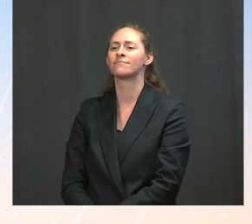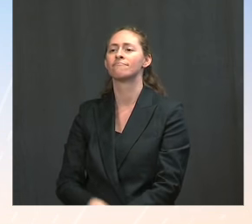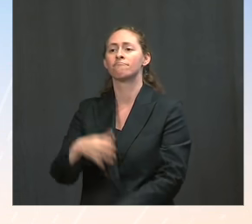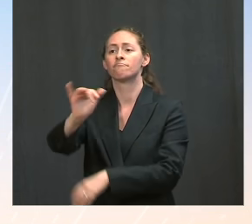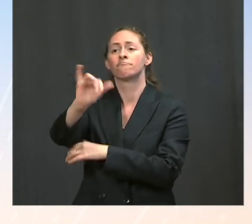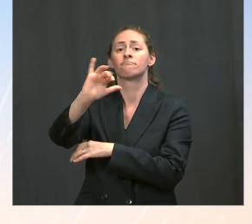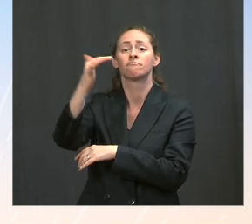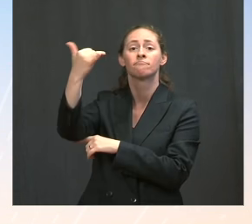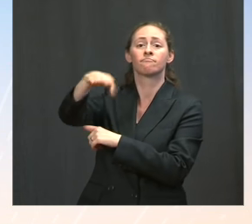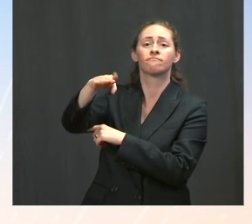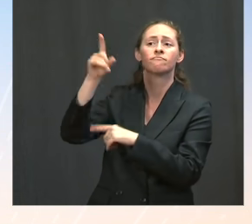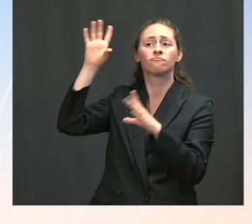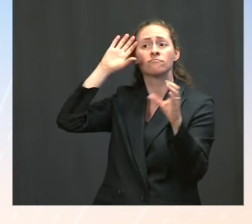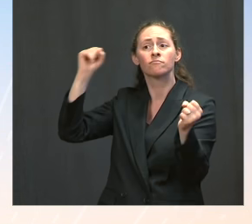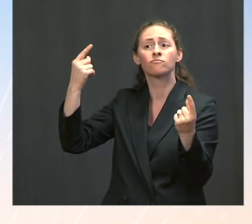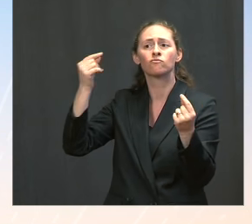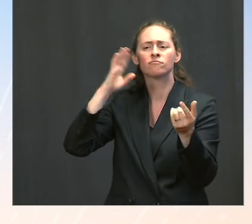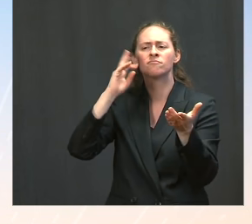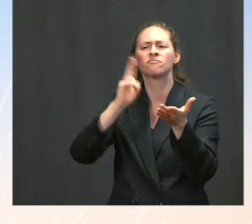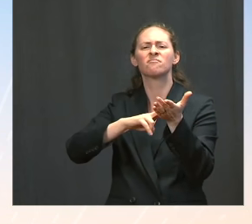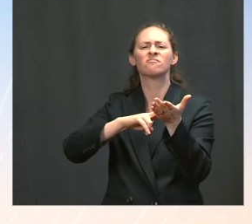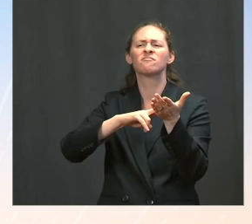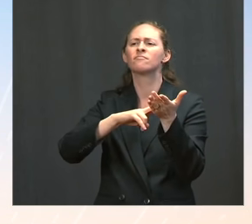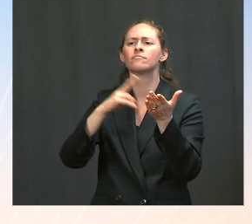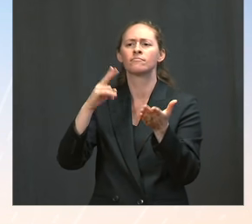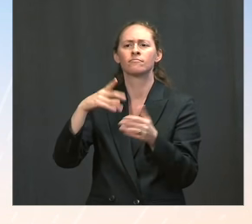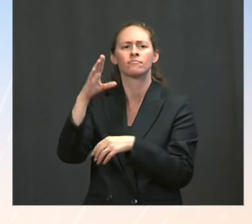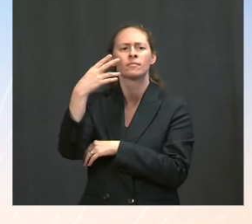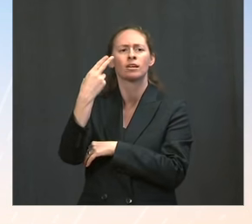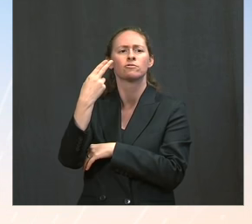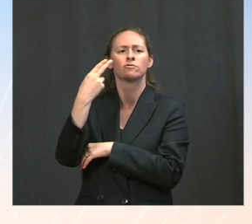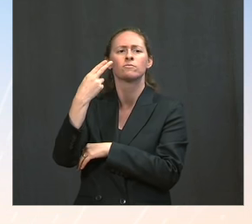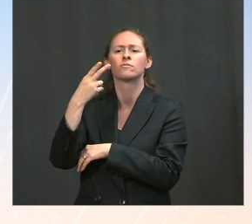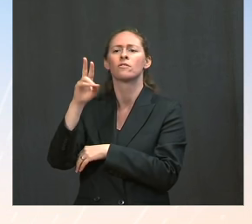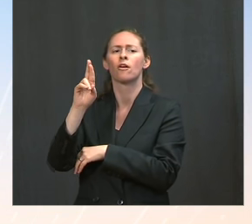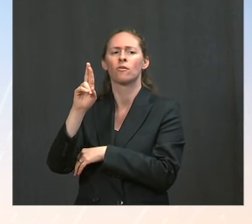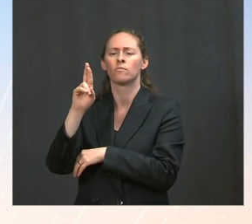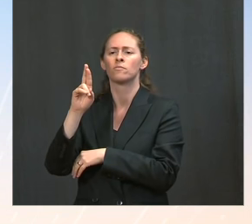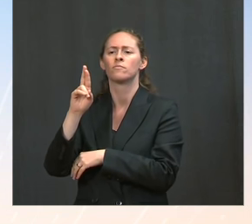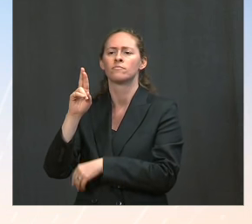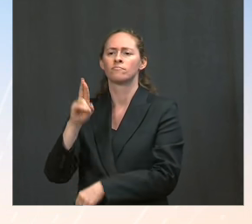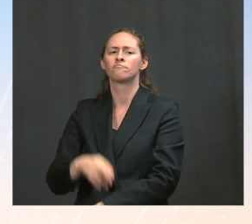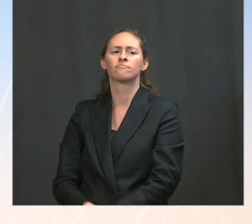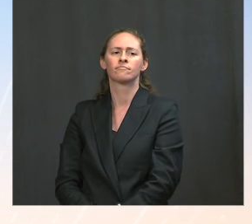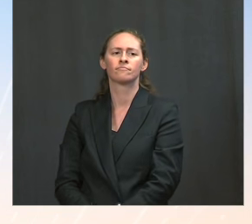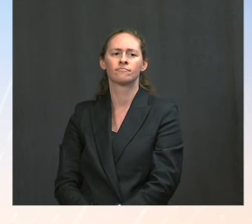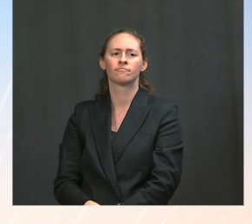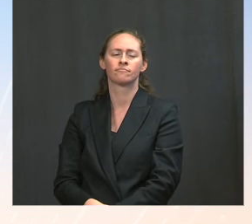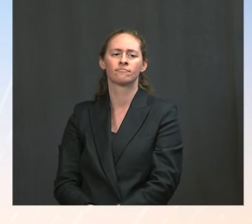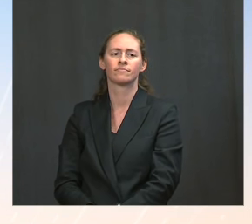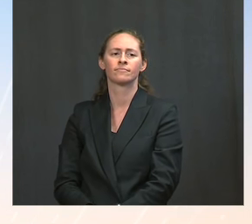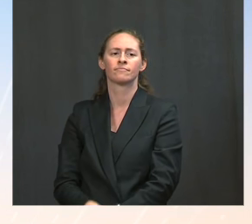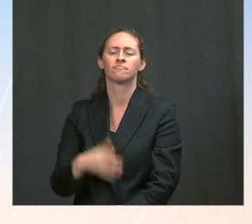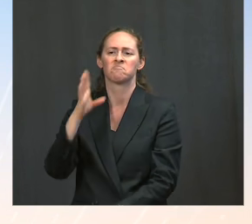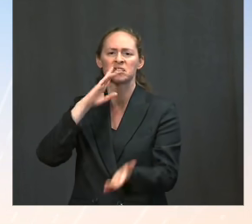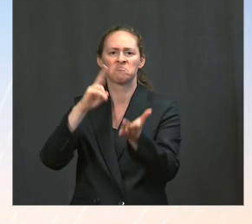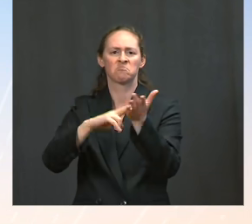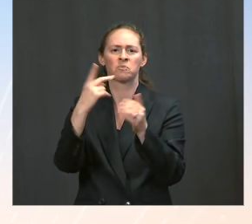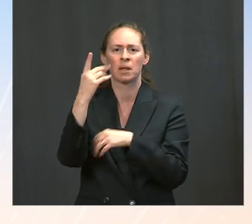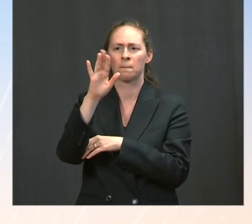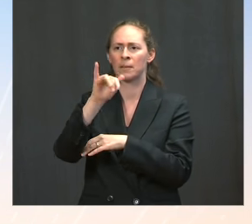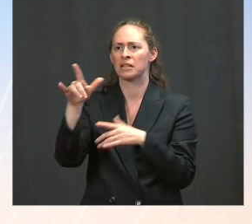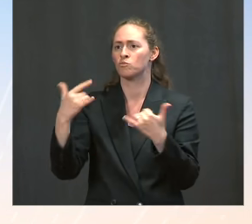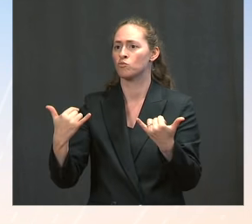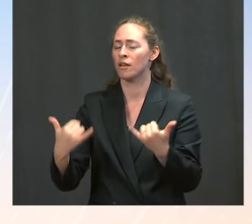Crime Victims Fund, which has lost billions of dollars over the last 5 years. This was originally passed in 1984,